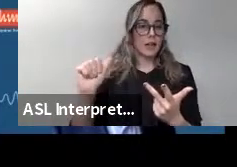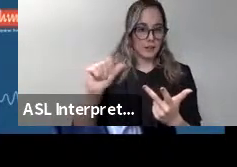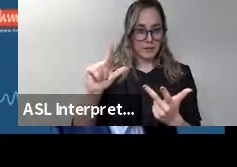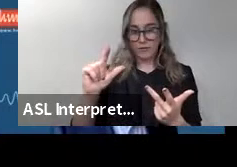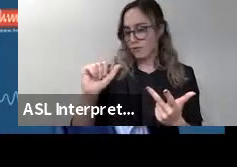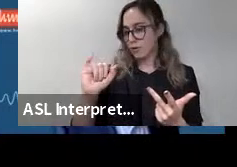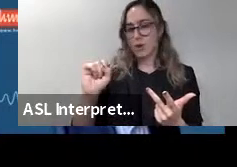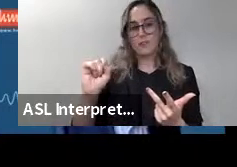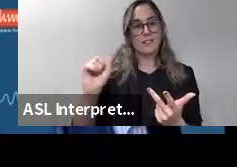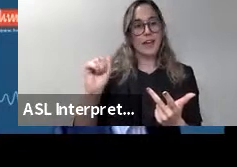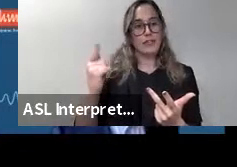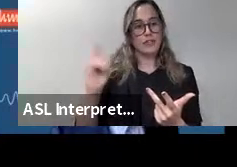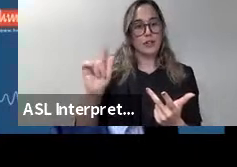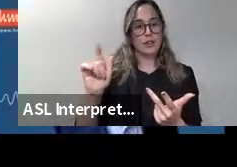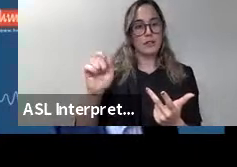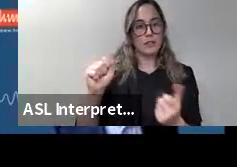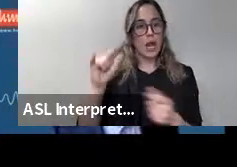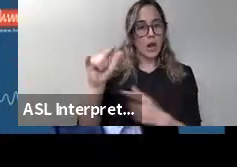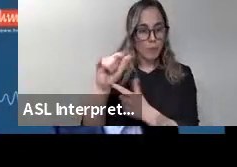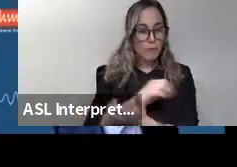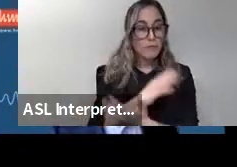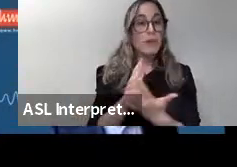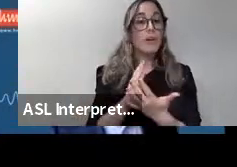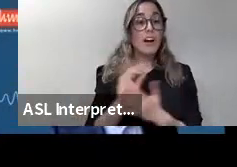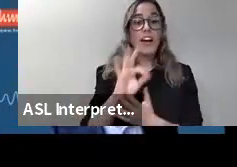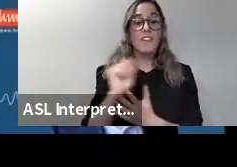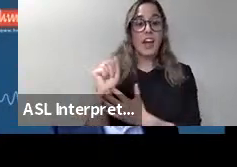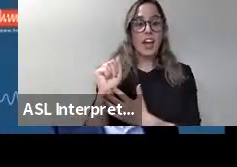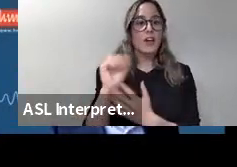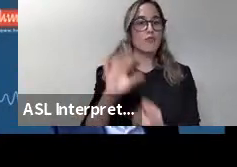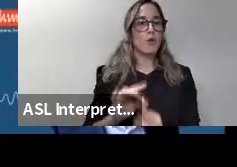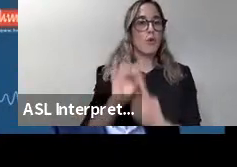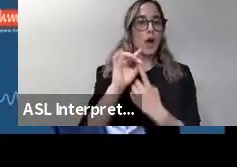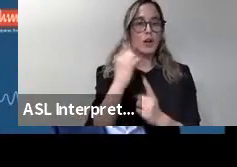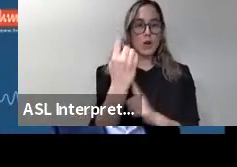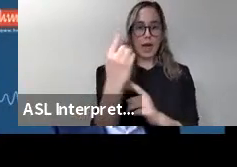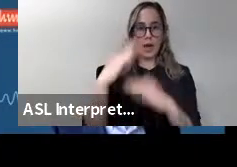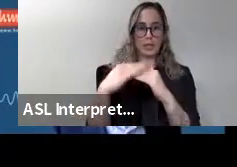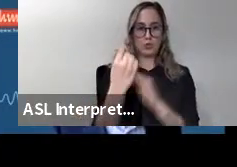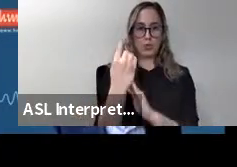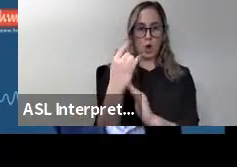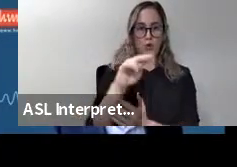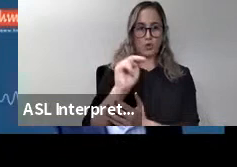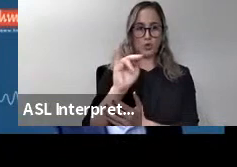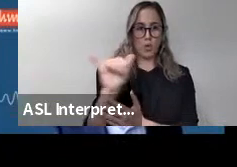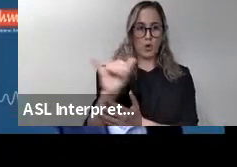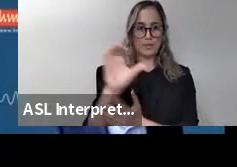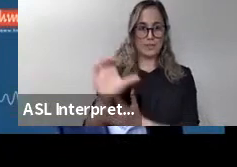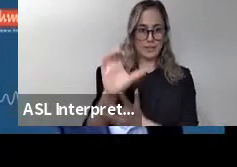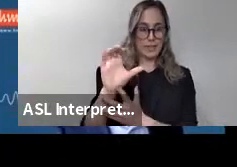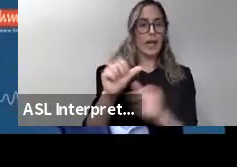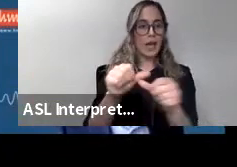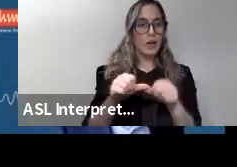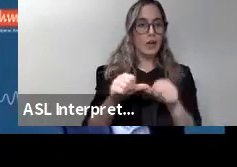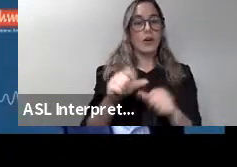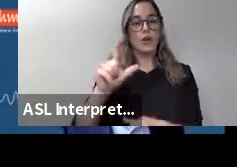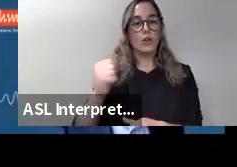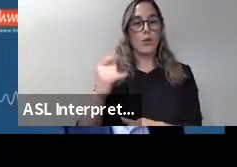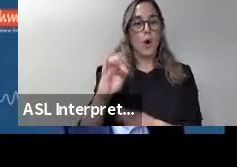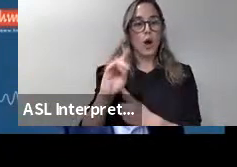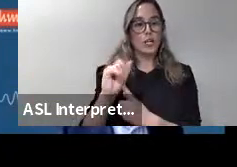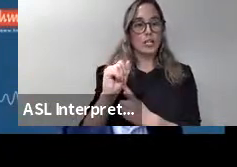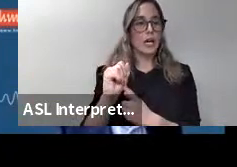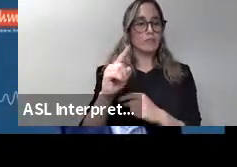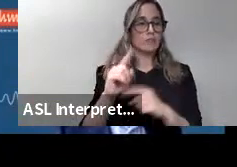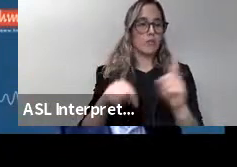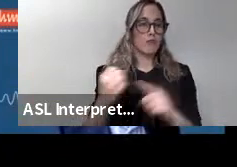Airport. The FAA also required one of three New York City area airports, and from those, LaGuardia Airport was randomly